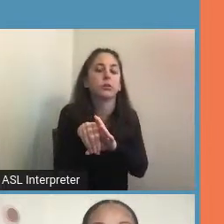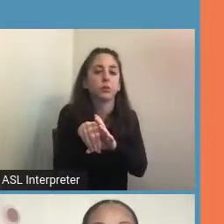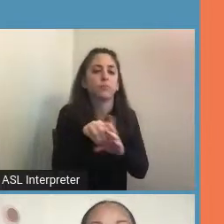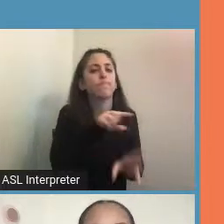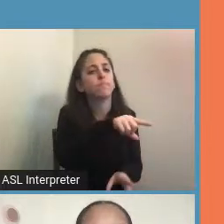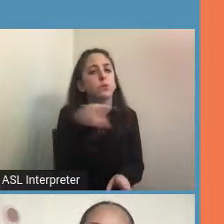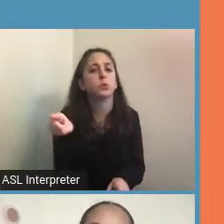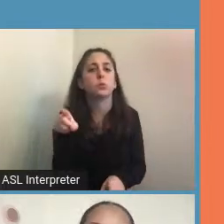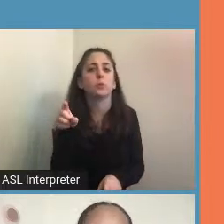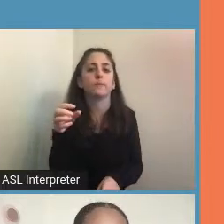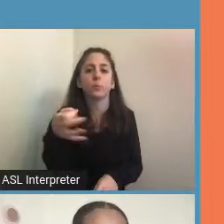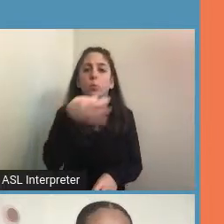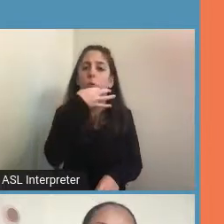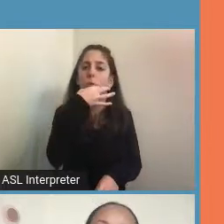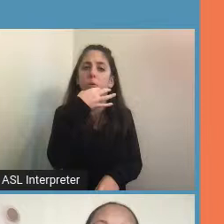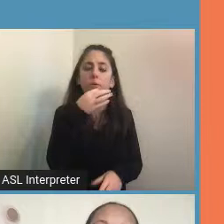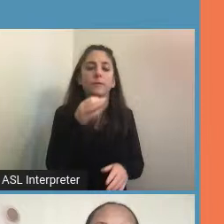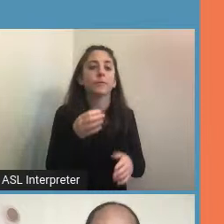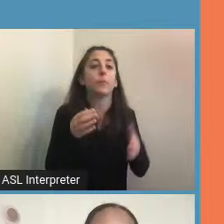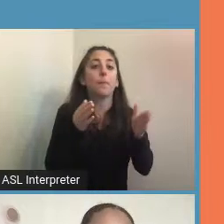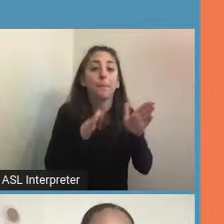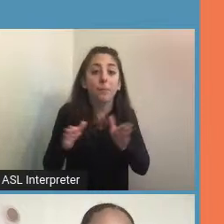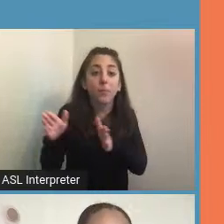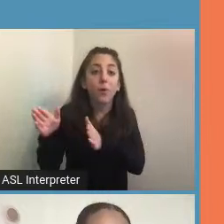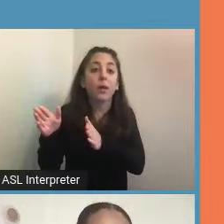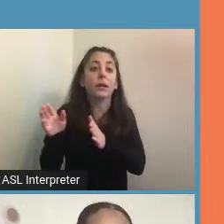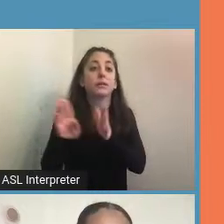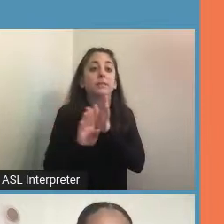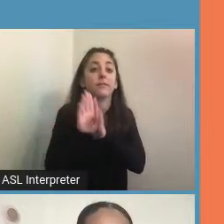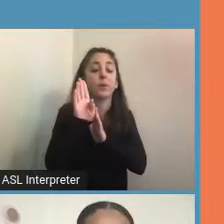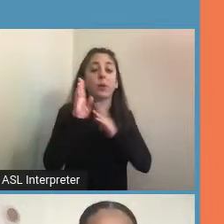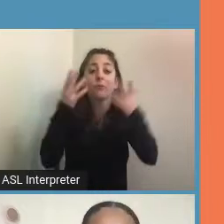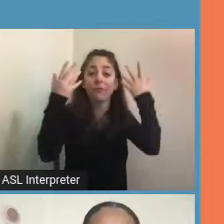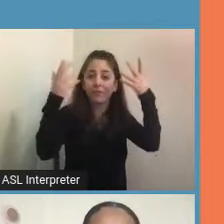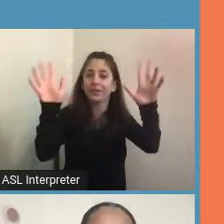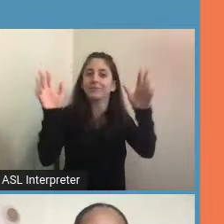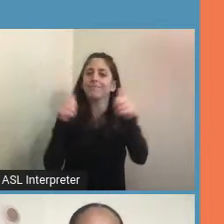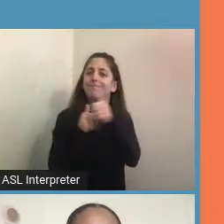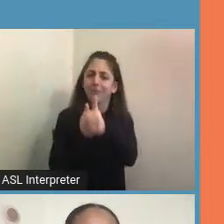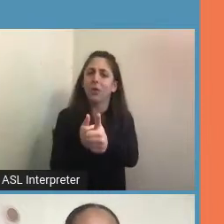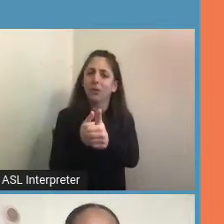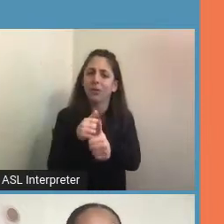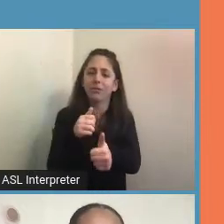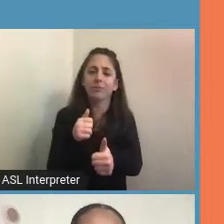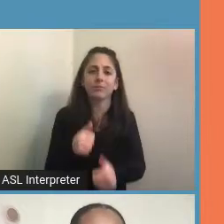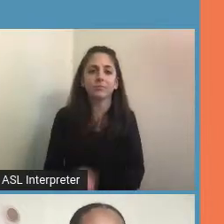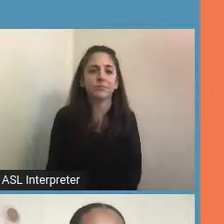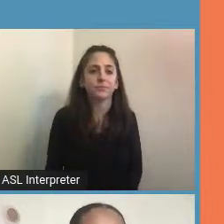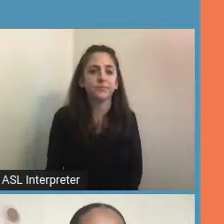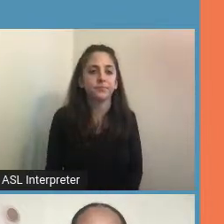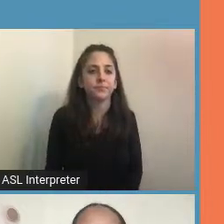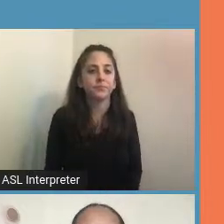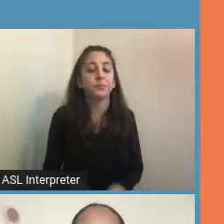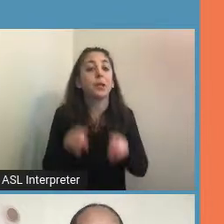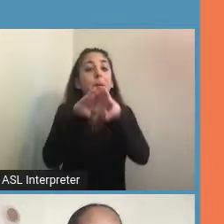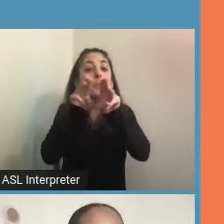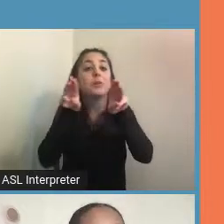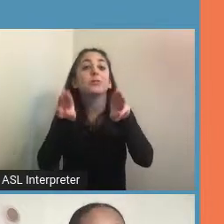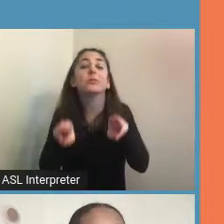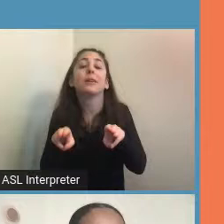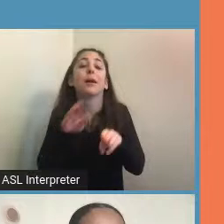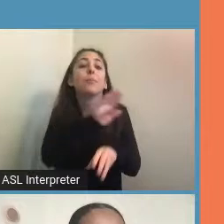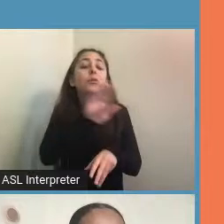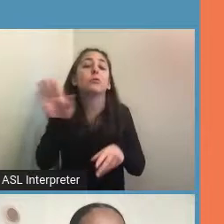okay. You've developed a plan. All you have to do is stick to it. And ask your museum friends and